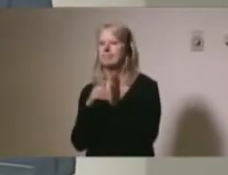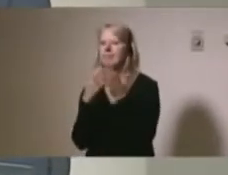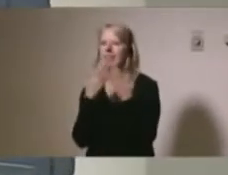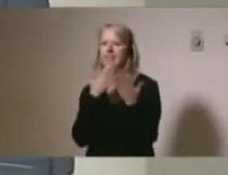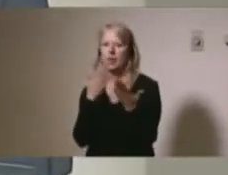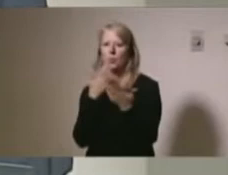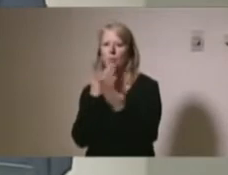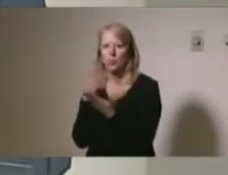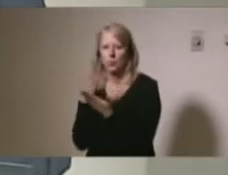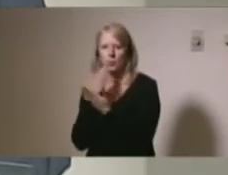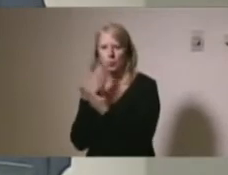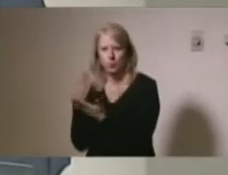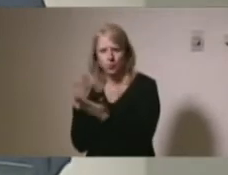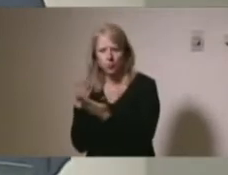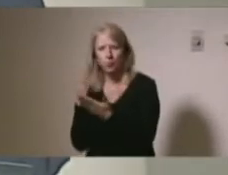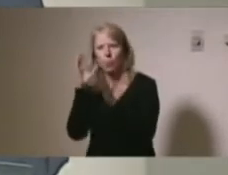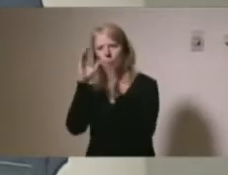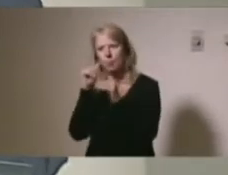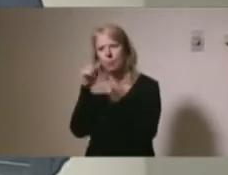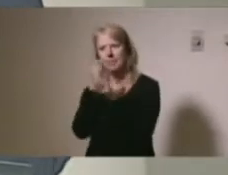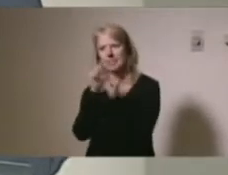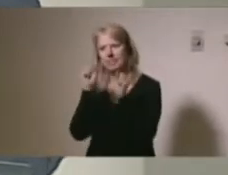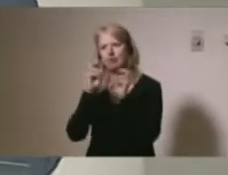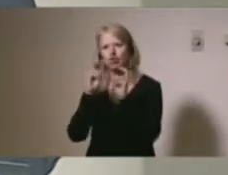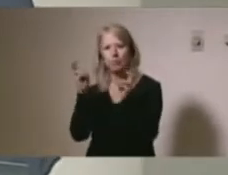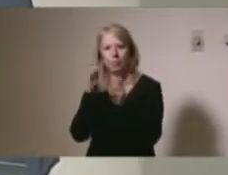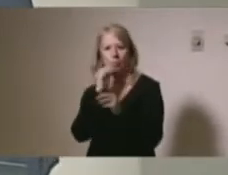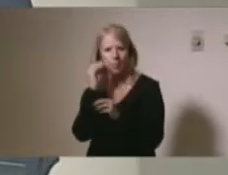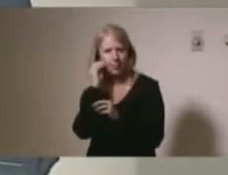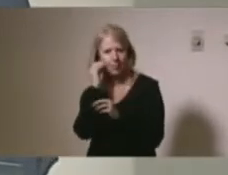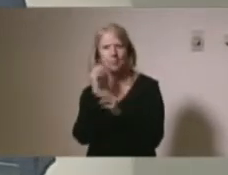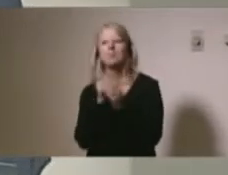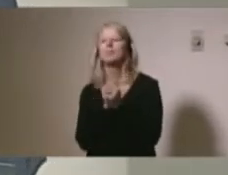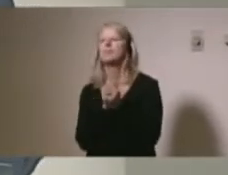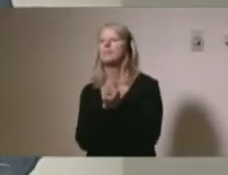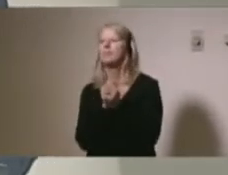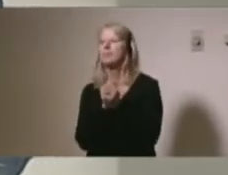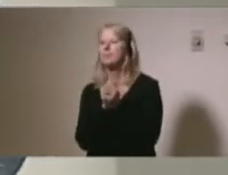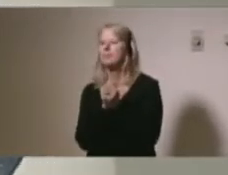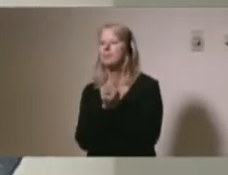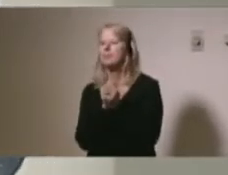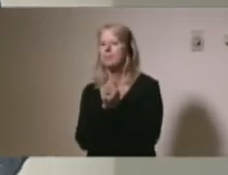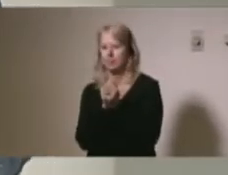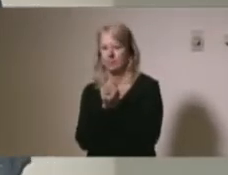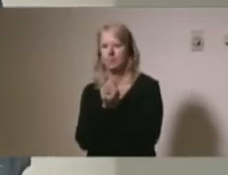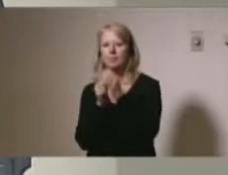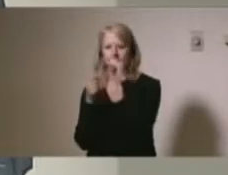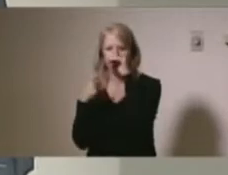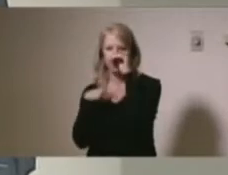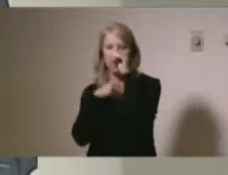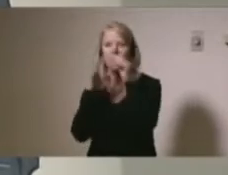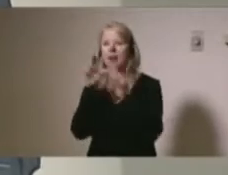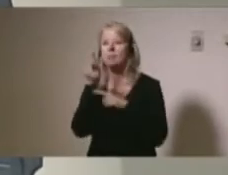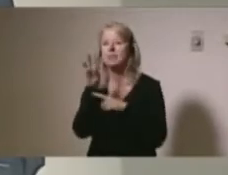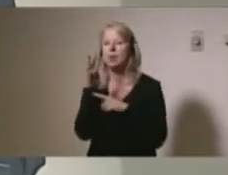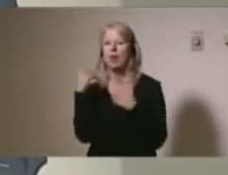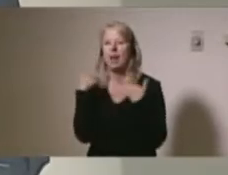again, thank you. And have a good trip home. And we in CUPW, we have a